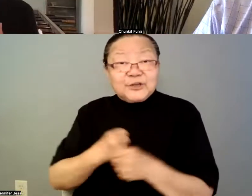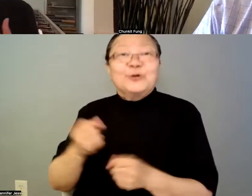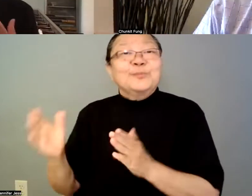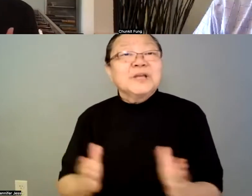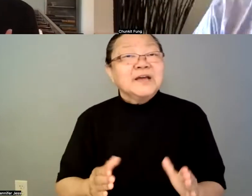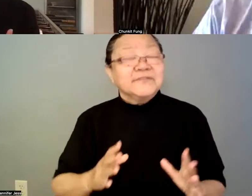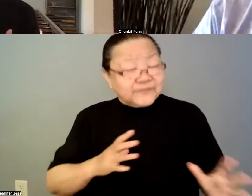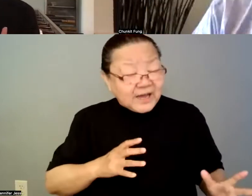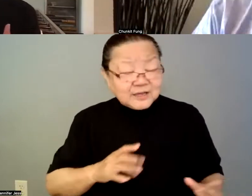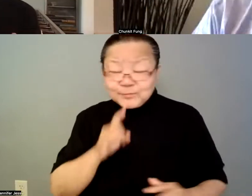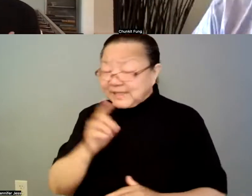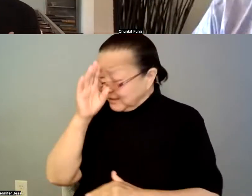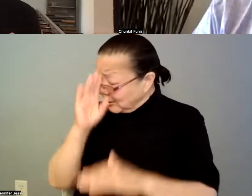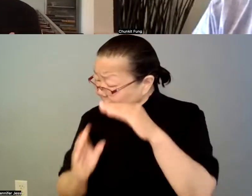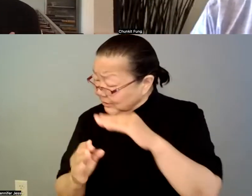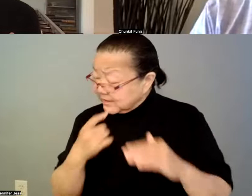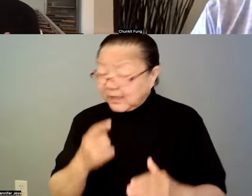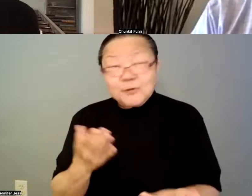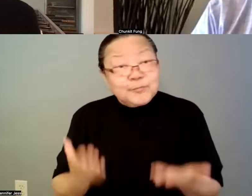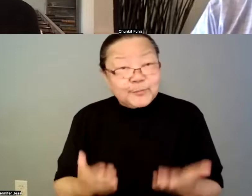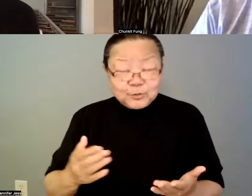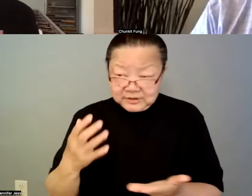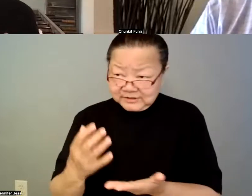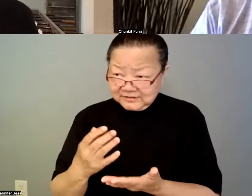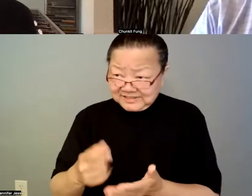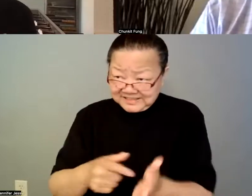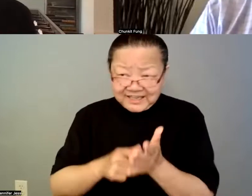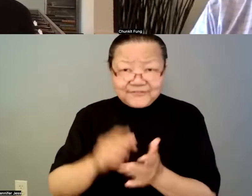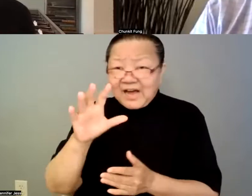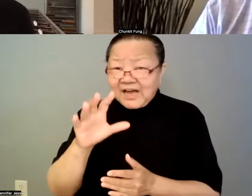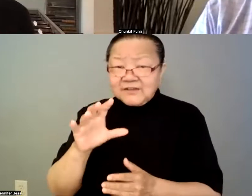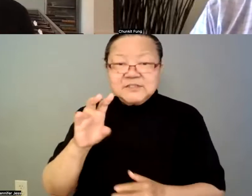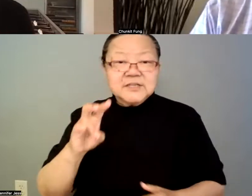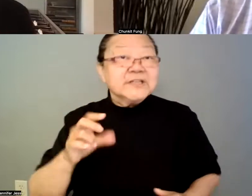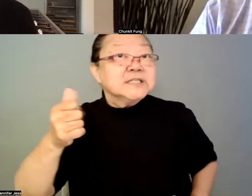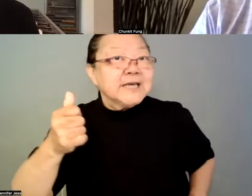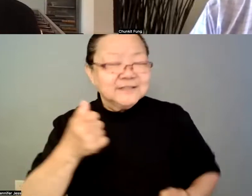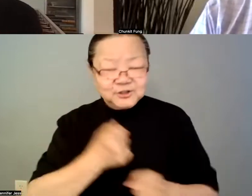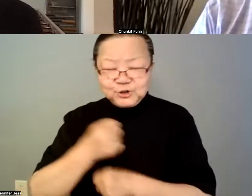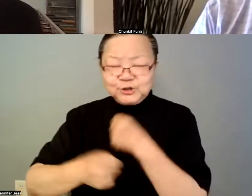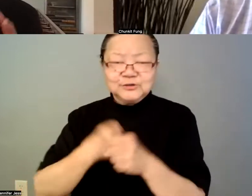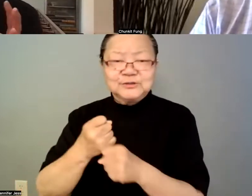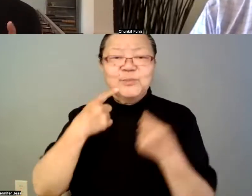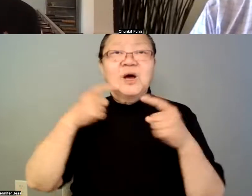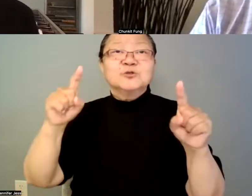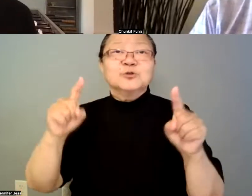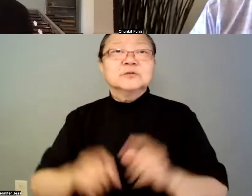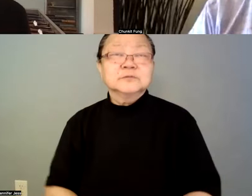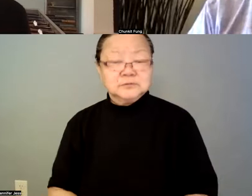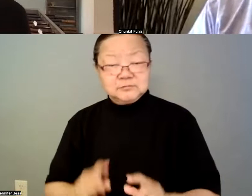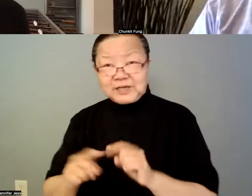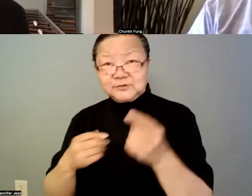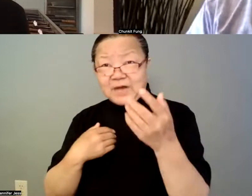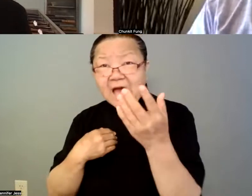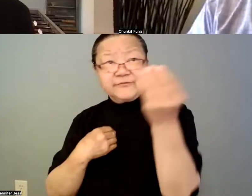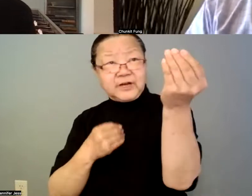5, 7, 10 years to achieve this, but have a specific plan that people can look to and hold the organization accountable